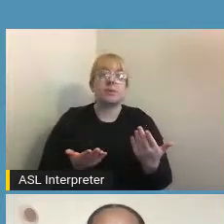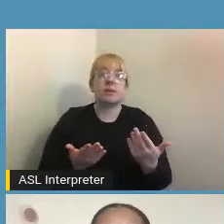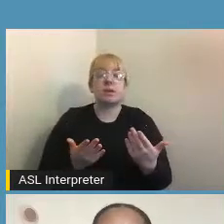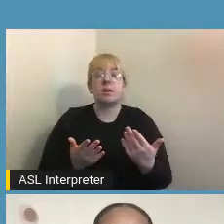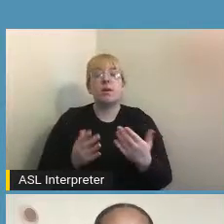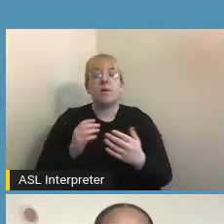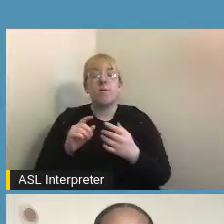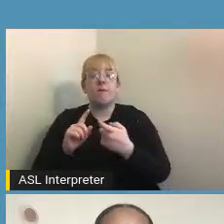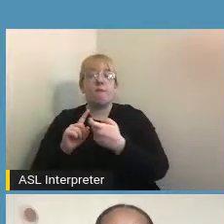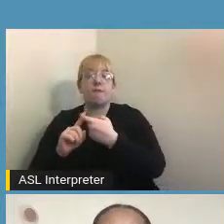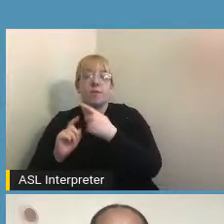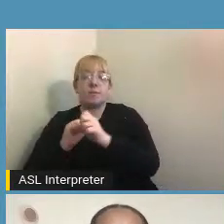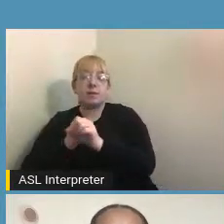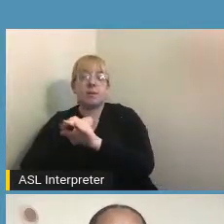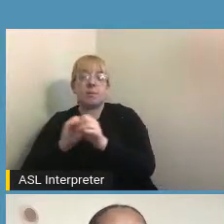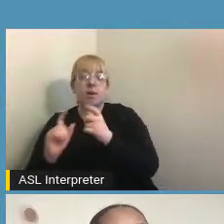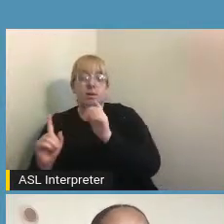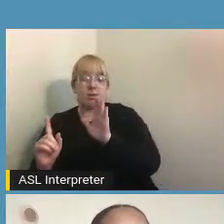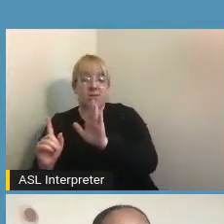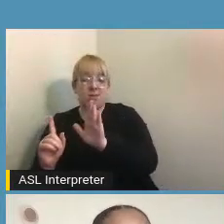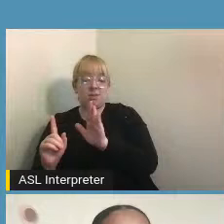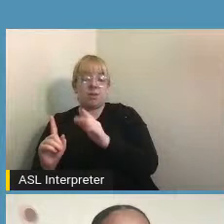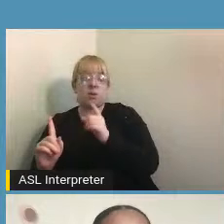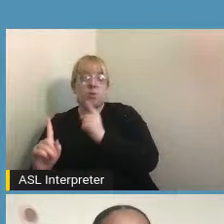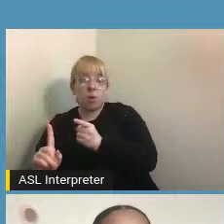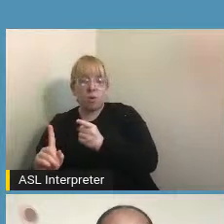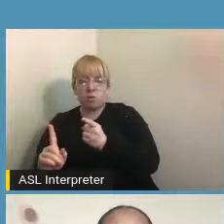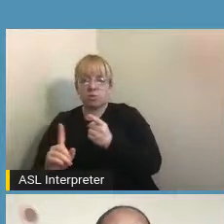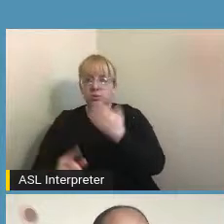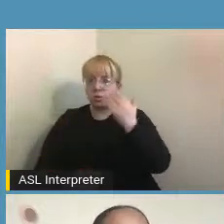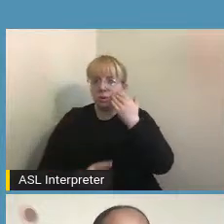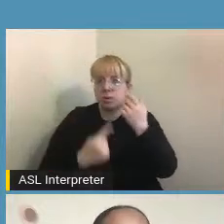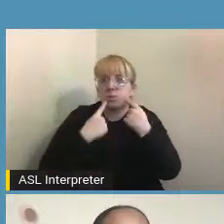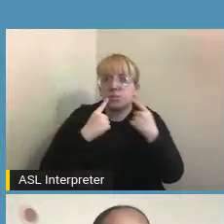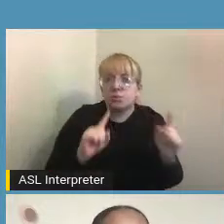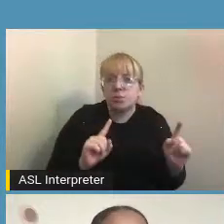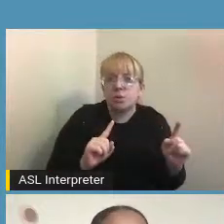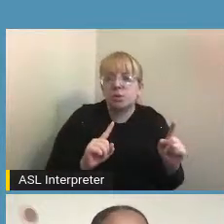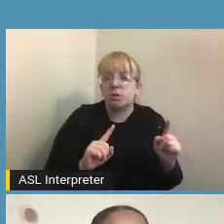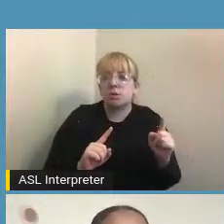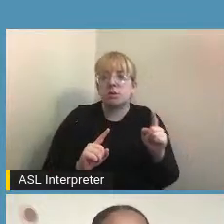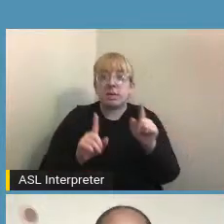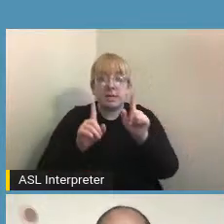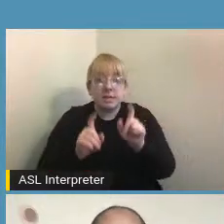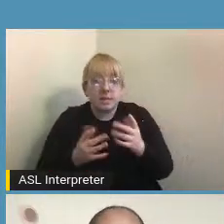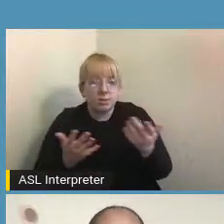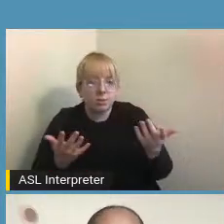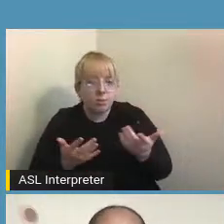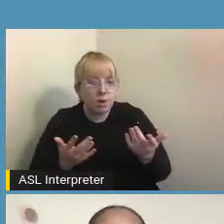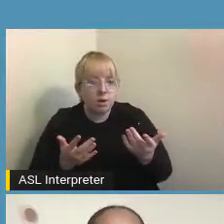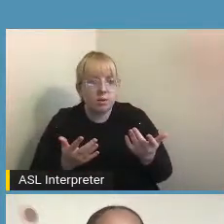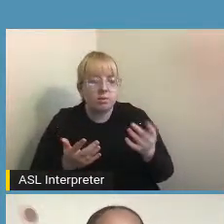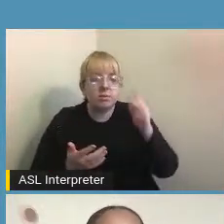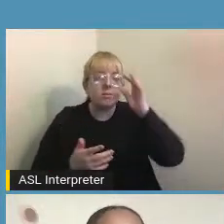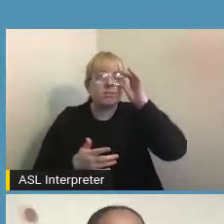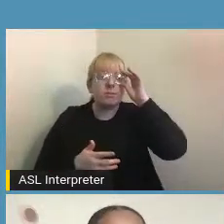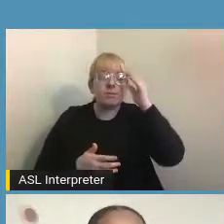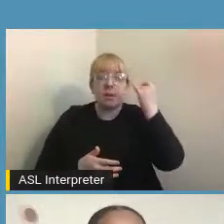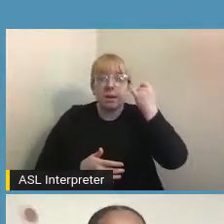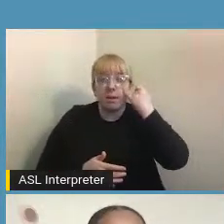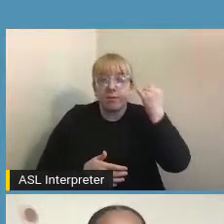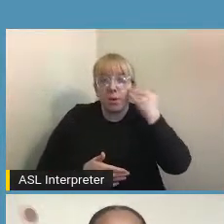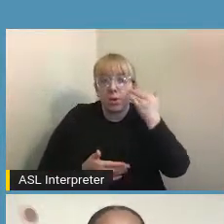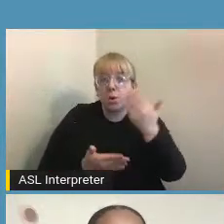campaign goals, what do we know will work and what do we want to test? If you know things work